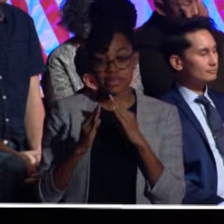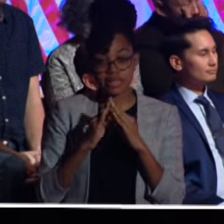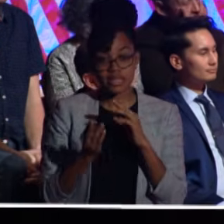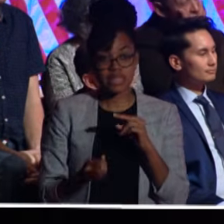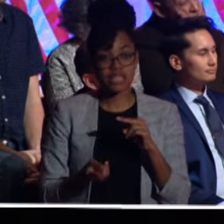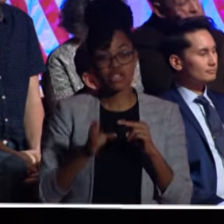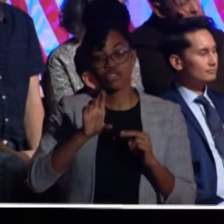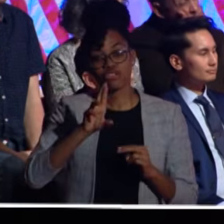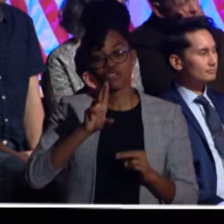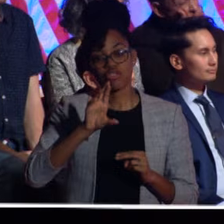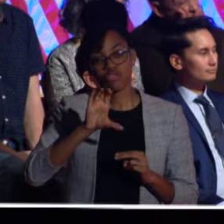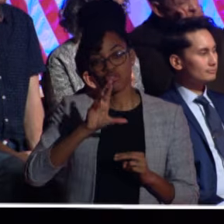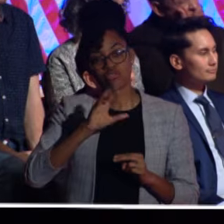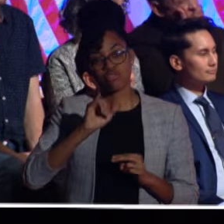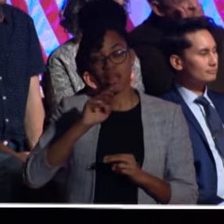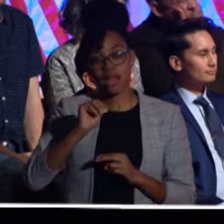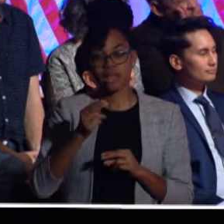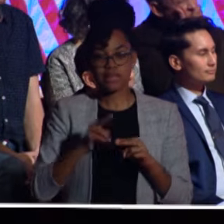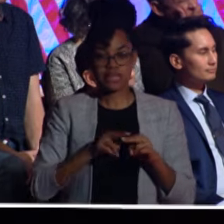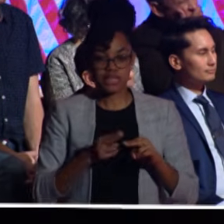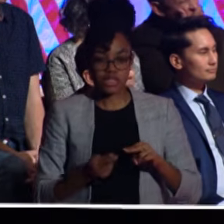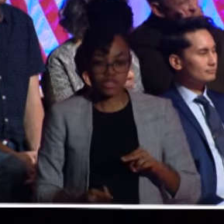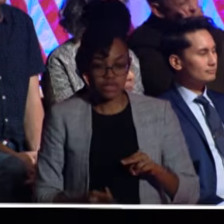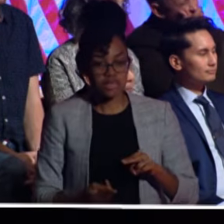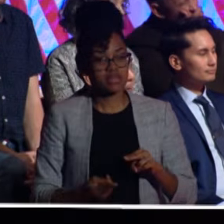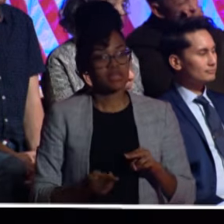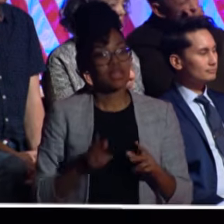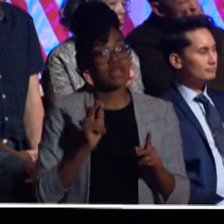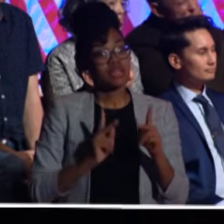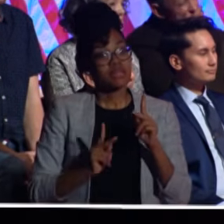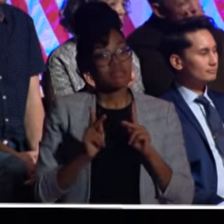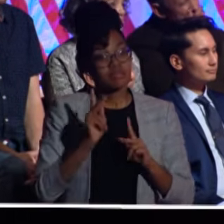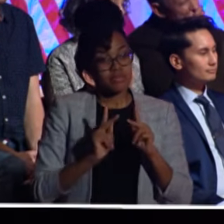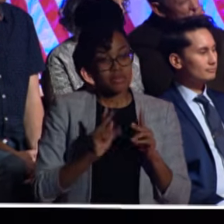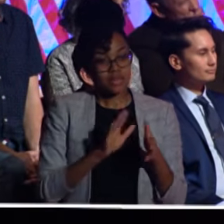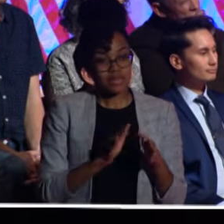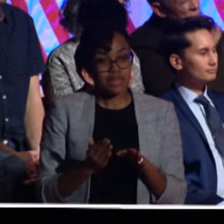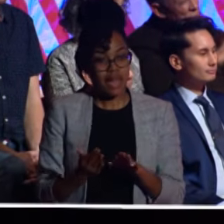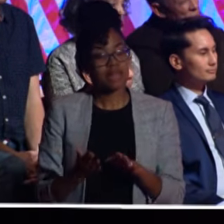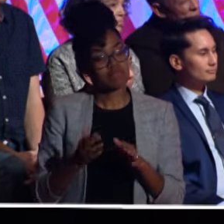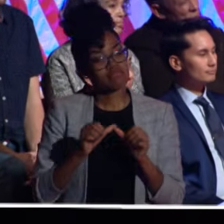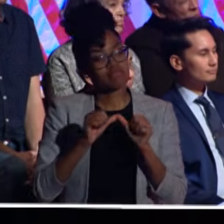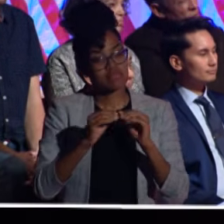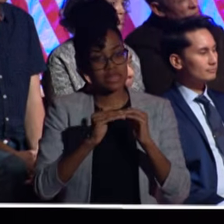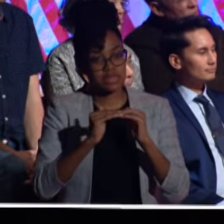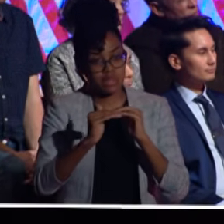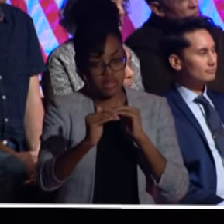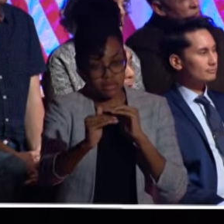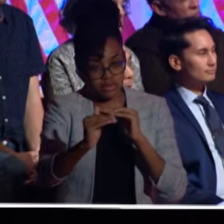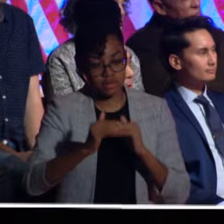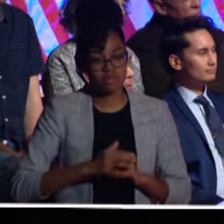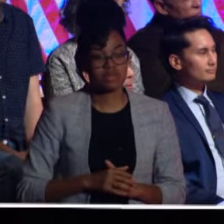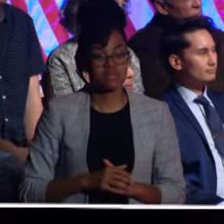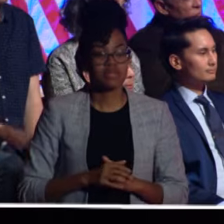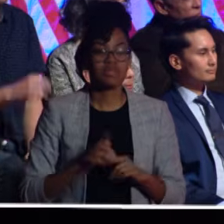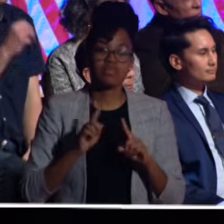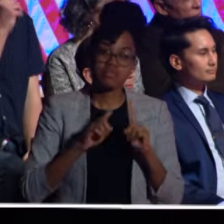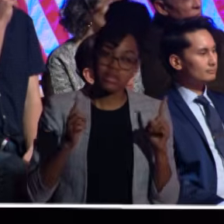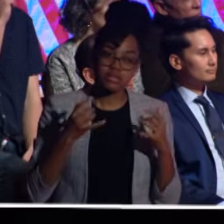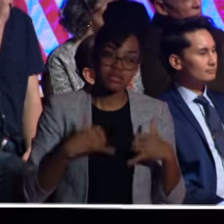our city has stayed frustratingly steady for several years. And over time, these shootings have become more